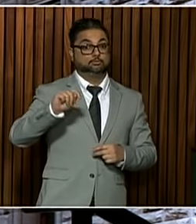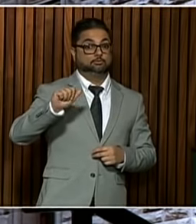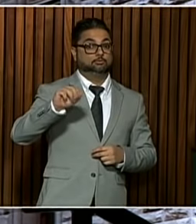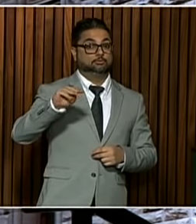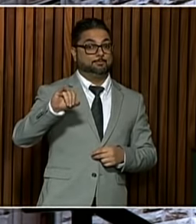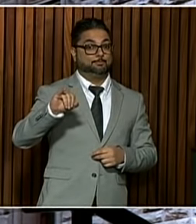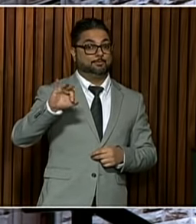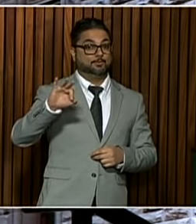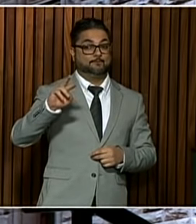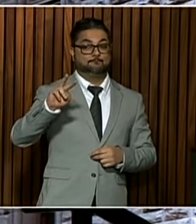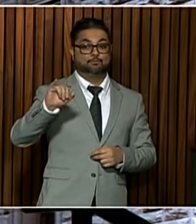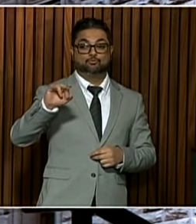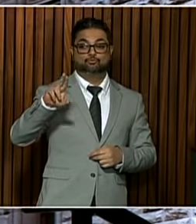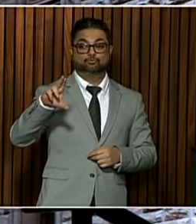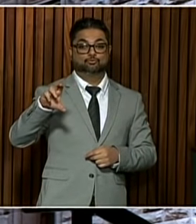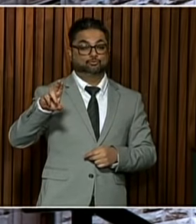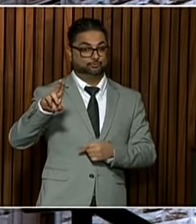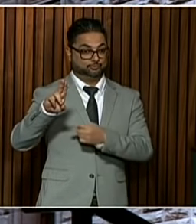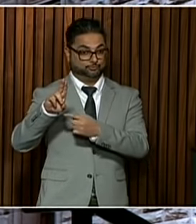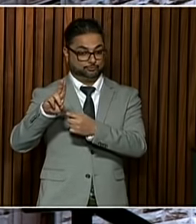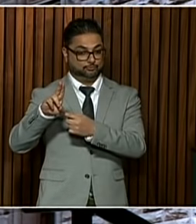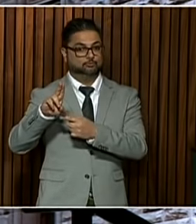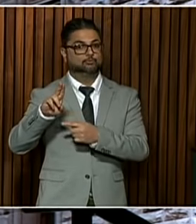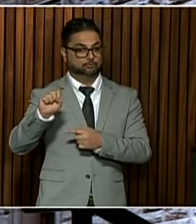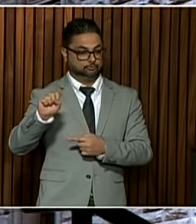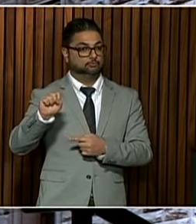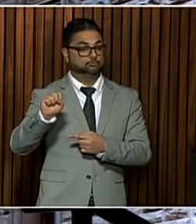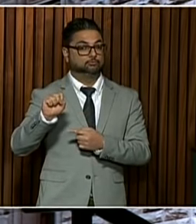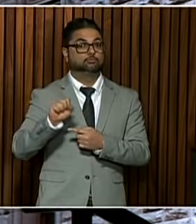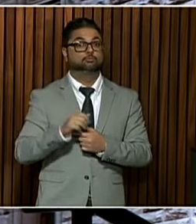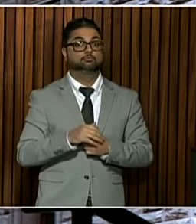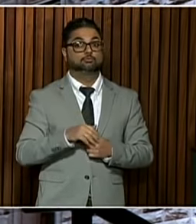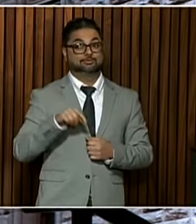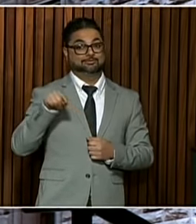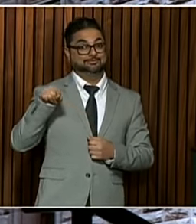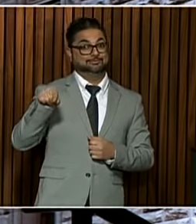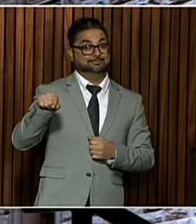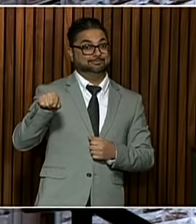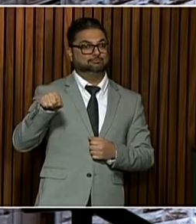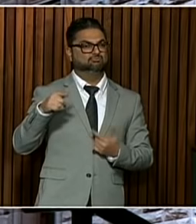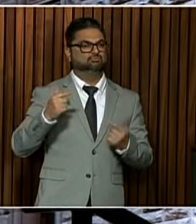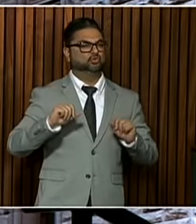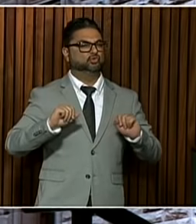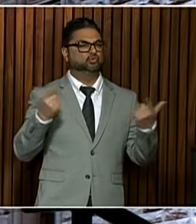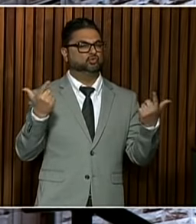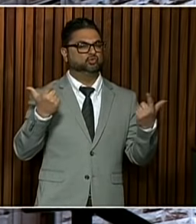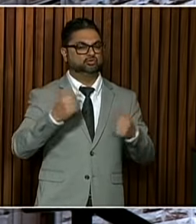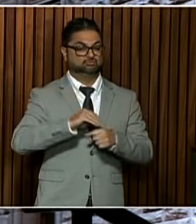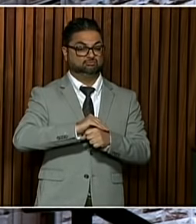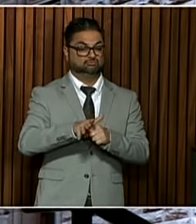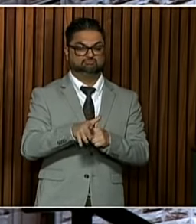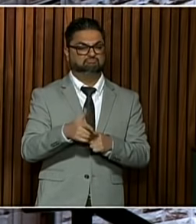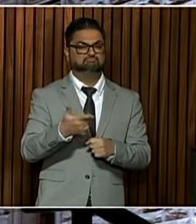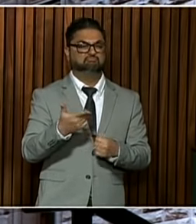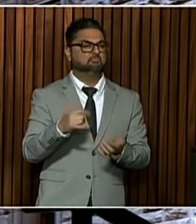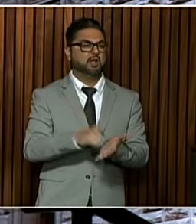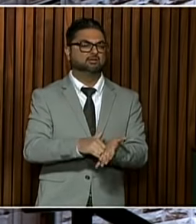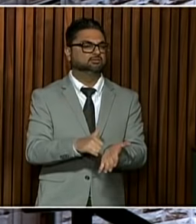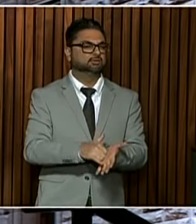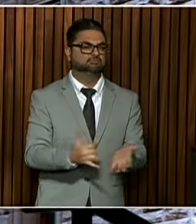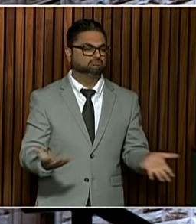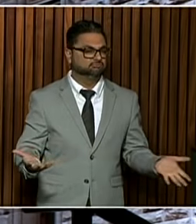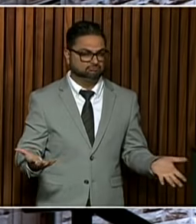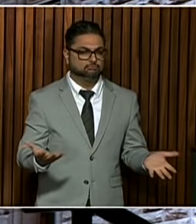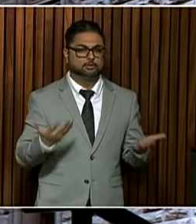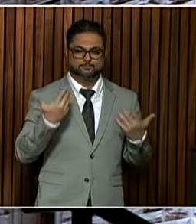how should we alter our programs and services? So we've looked at that to say, well, and talked to our consultants on how we could assess